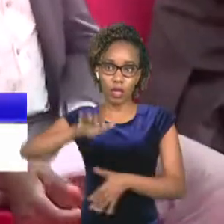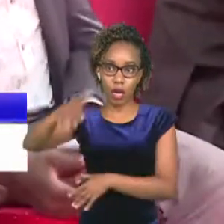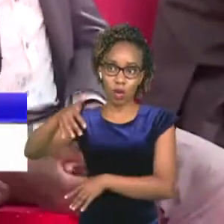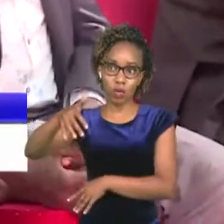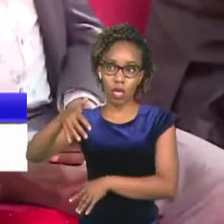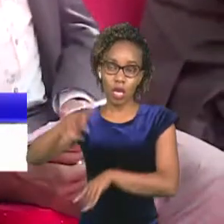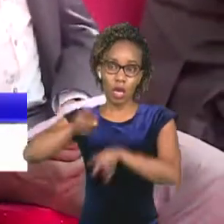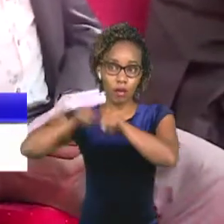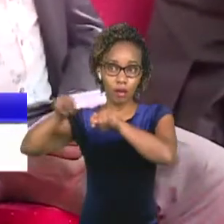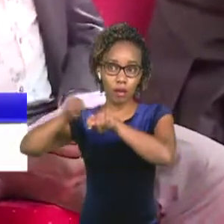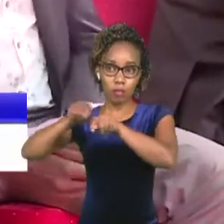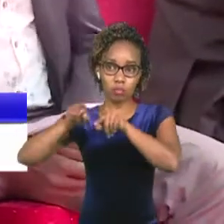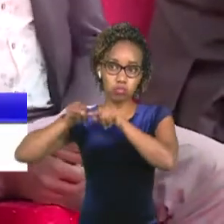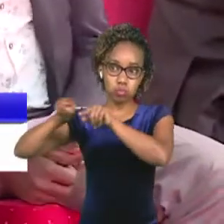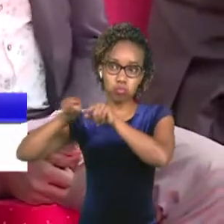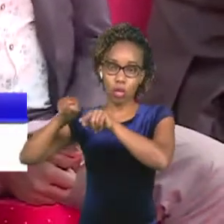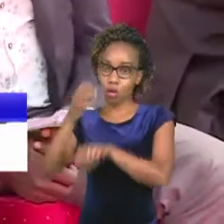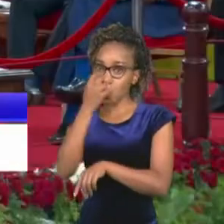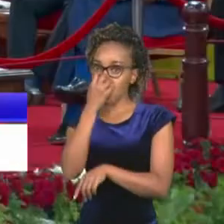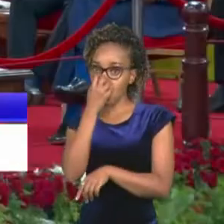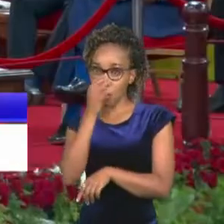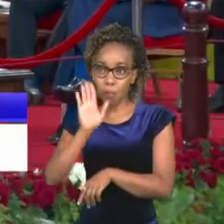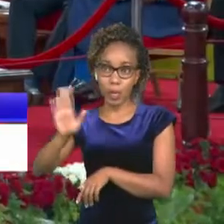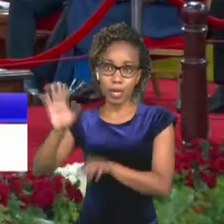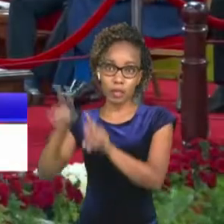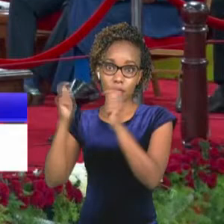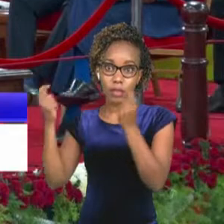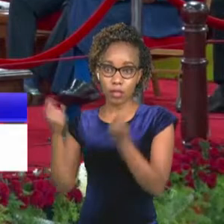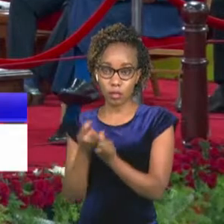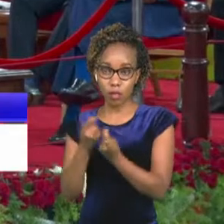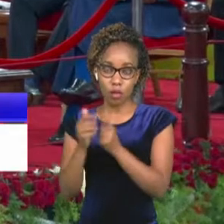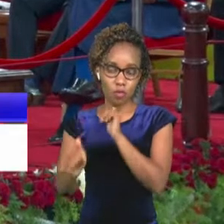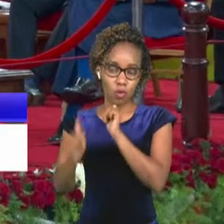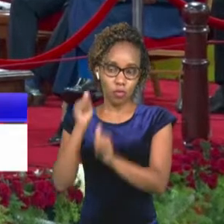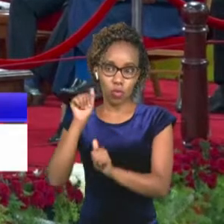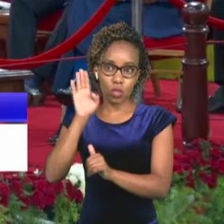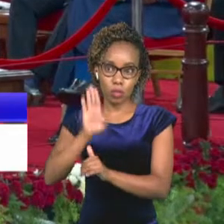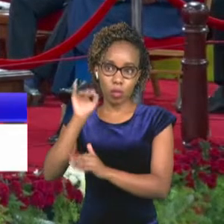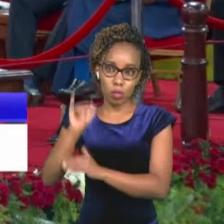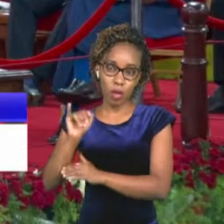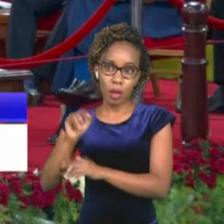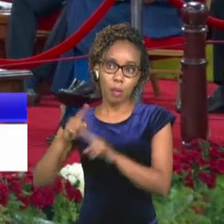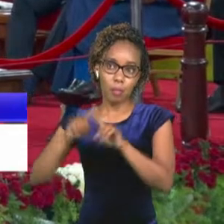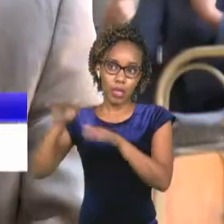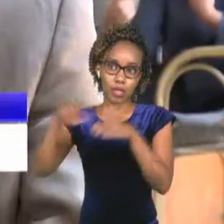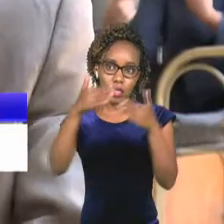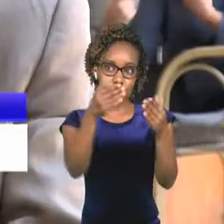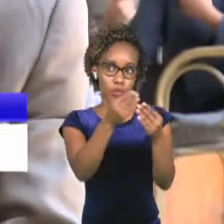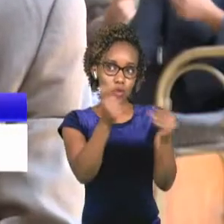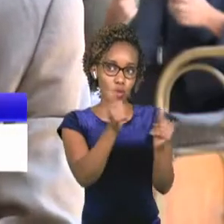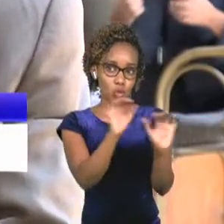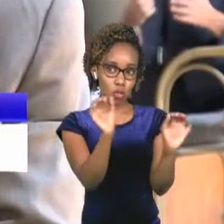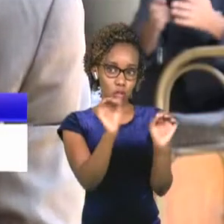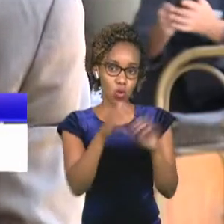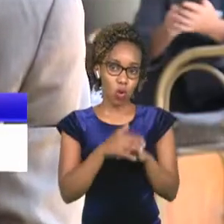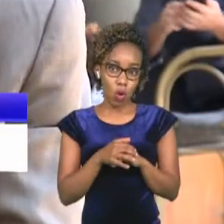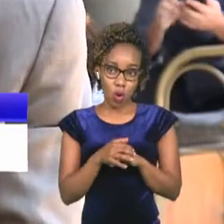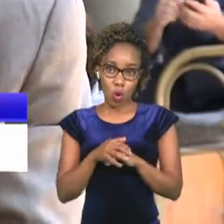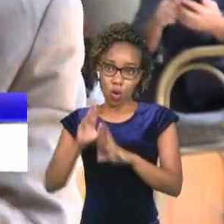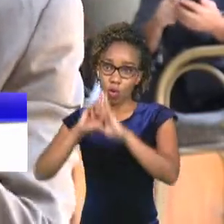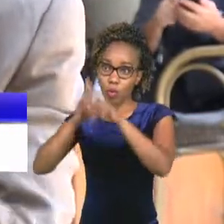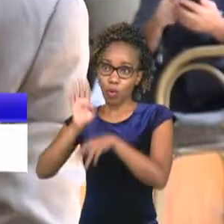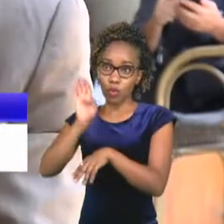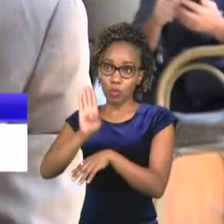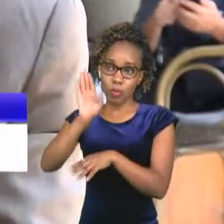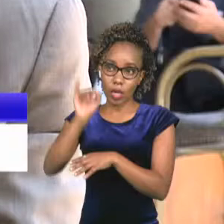Watch, however, criticizes DP Ruto and his brigade for rubbishing the BBI report without giving viable solutions. The BBI report has